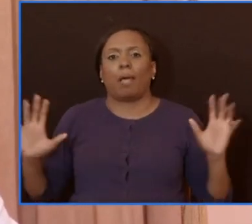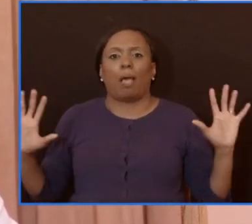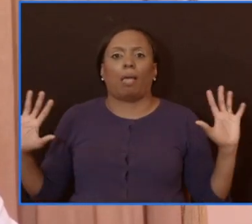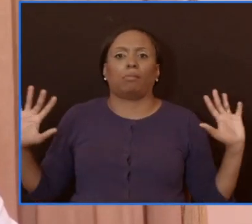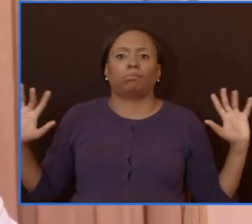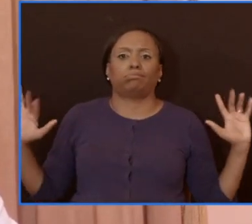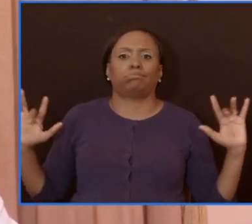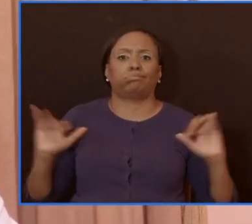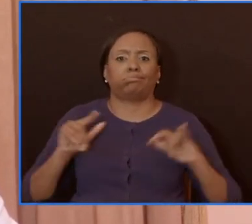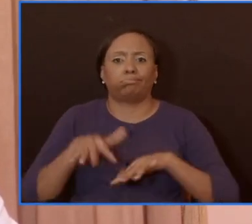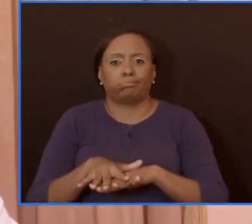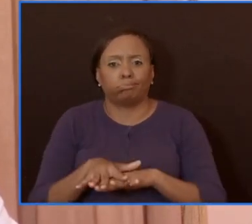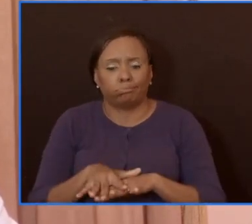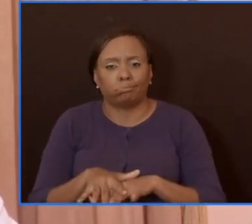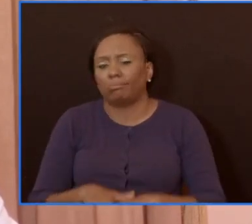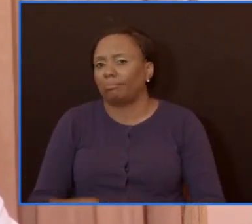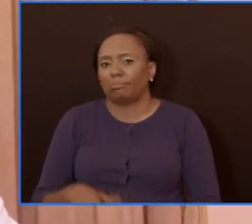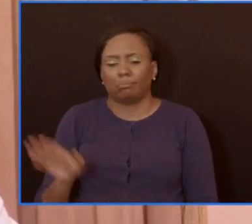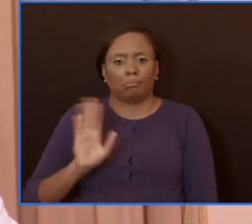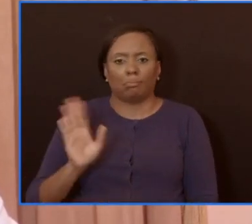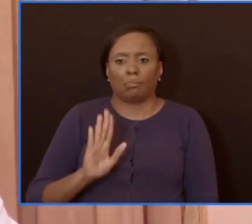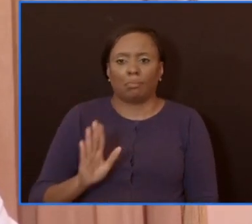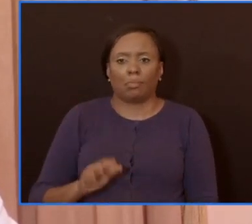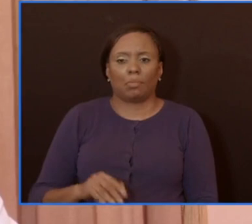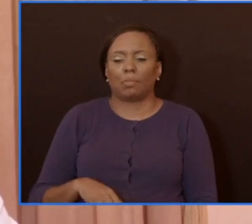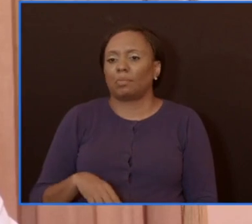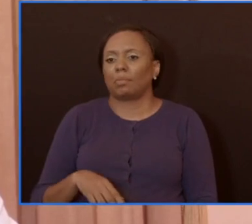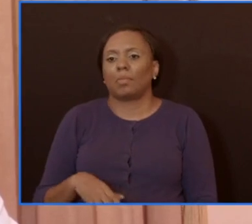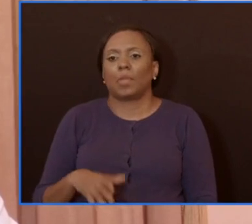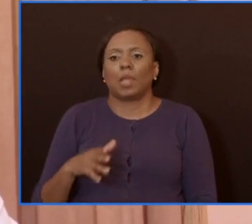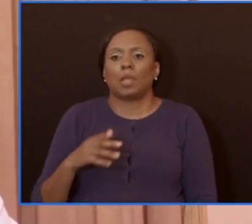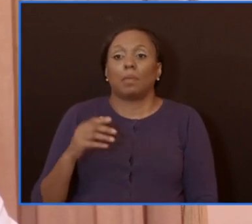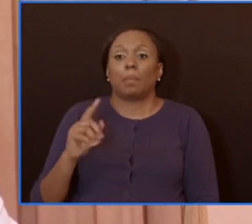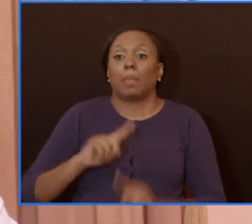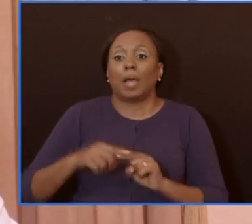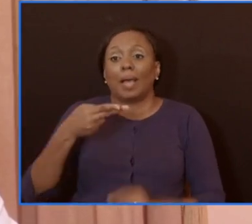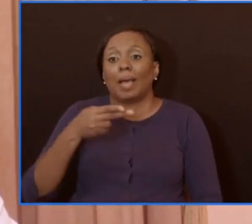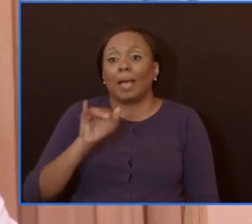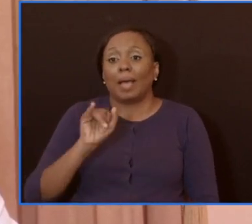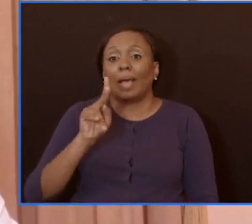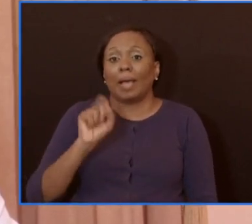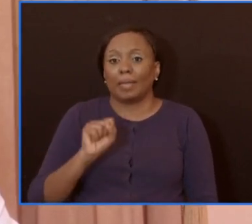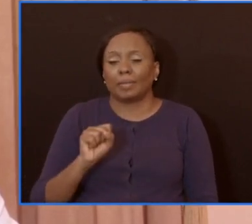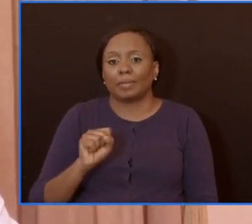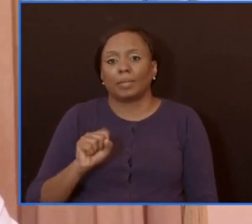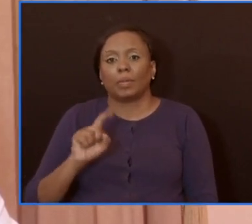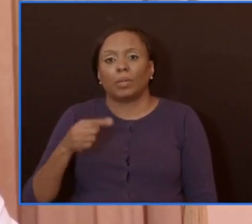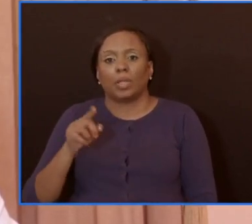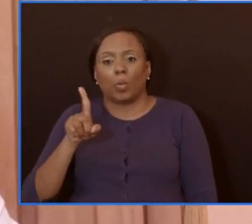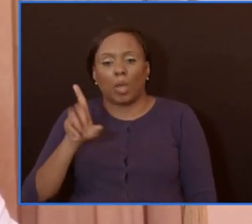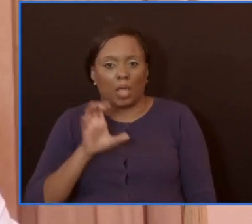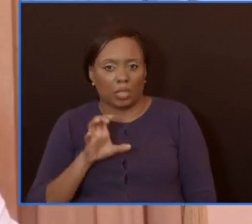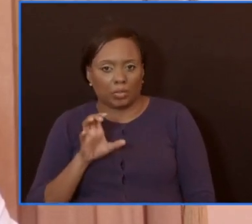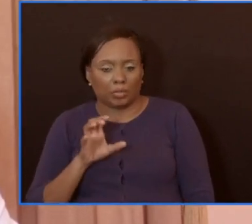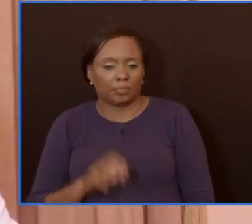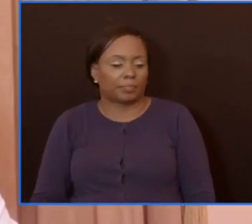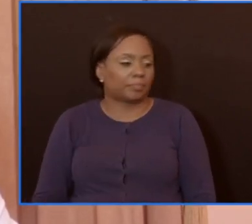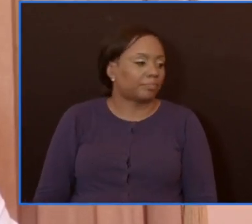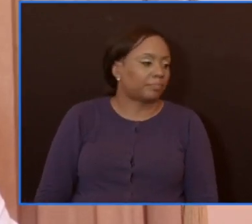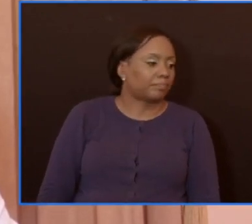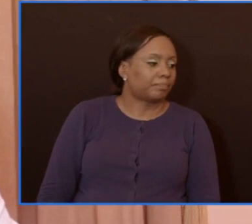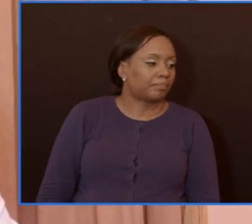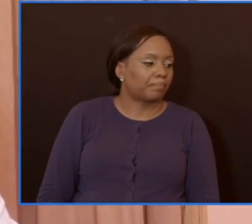numbers after it, and certainly not beyond the 20 that we referred to earlier. Pleasure craft will continue at the